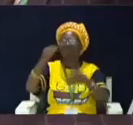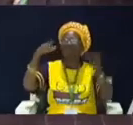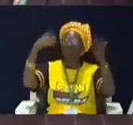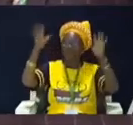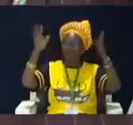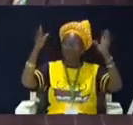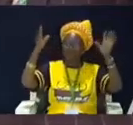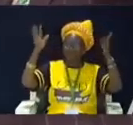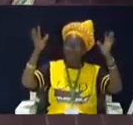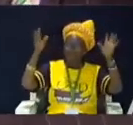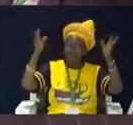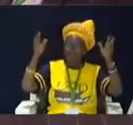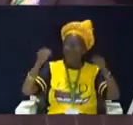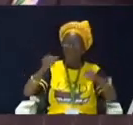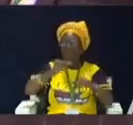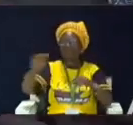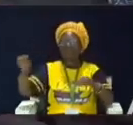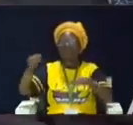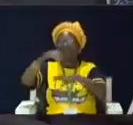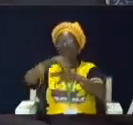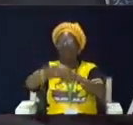of shouting.